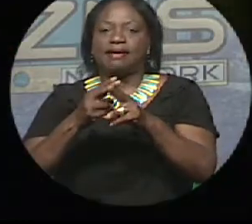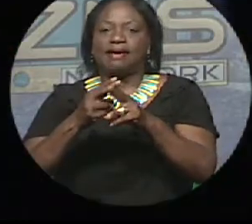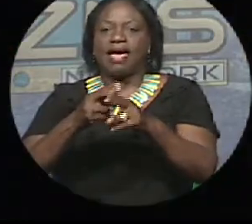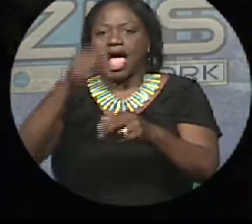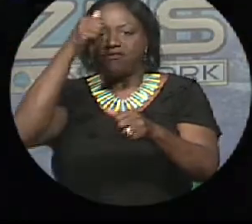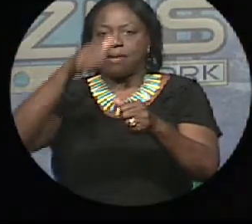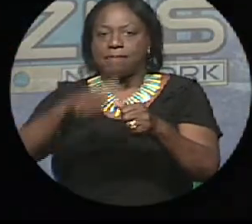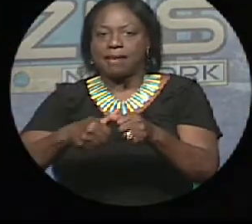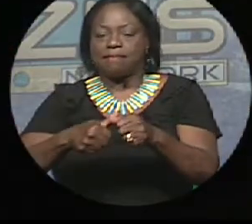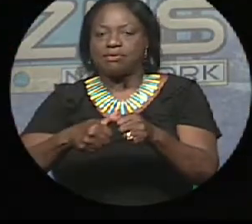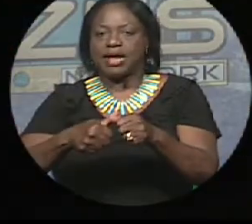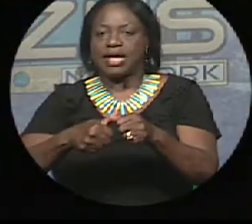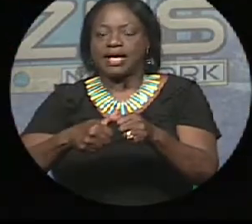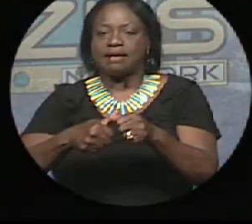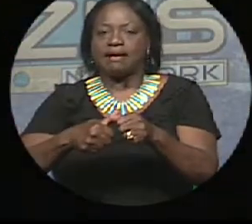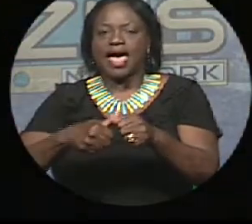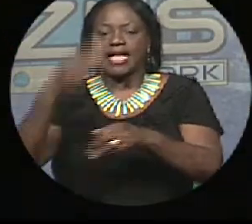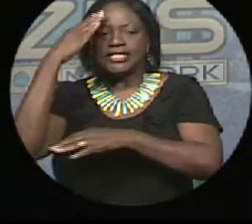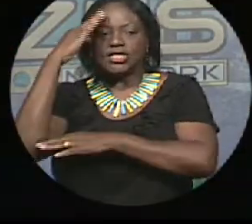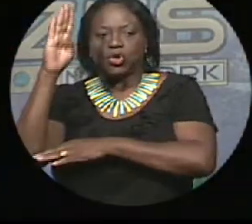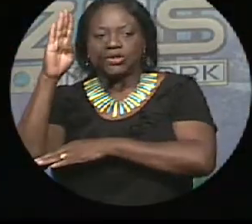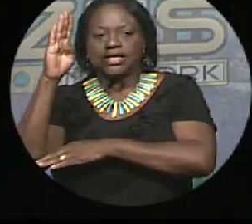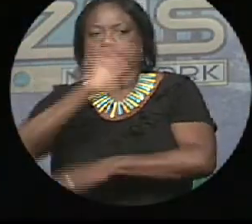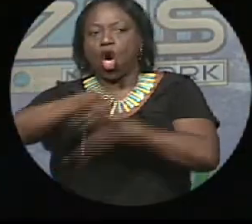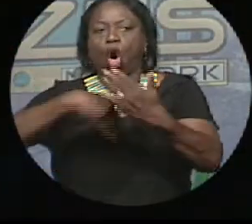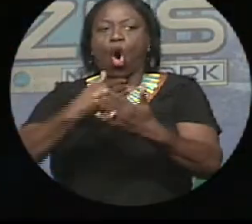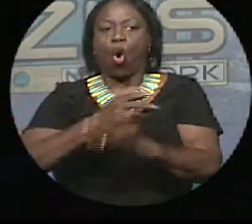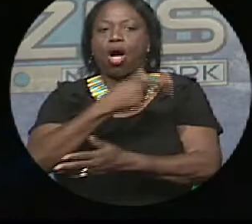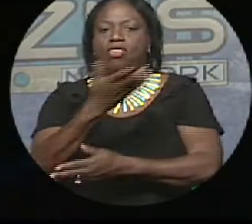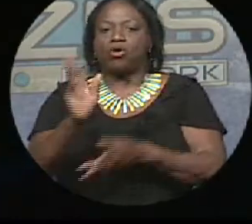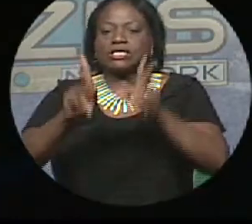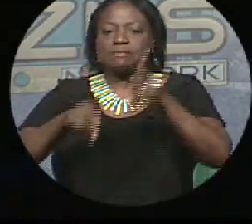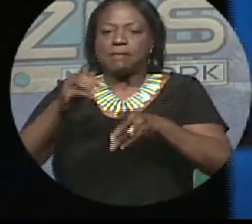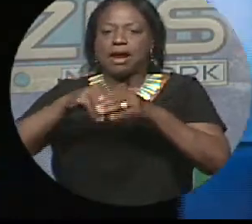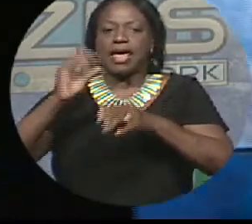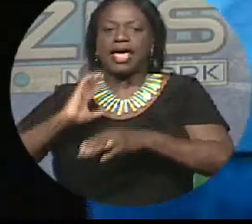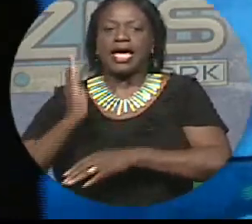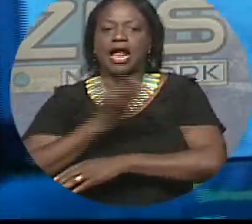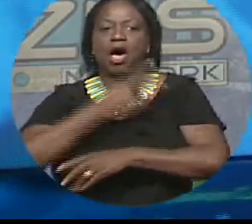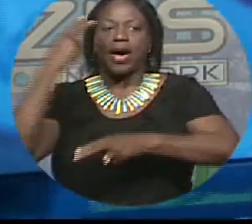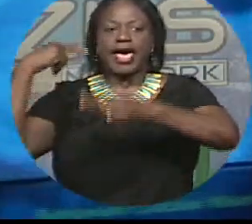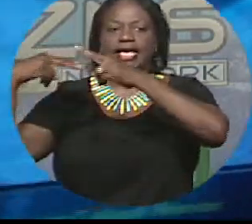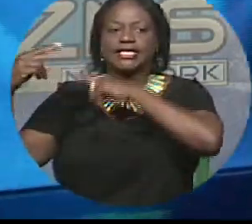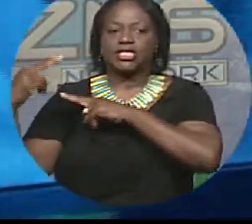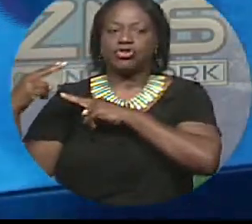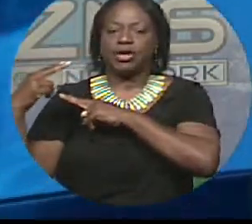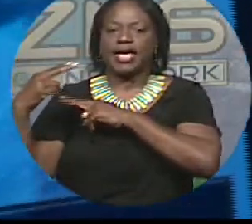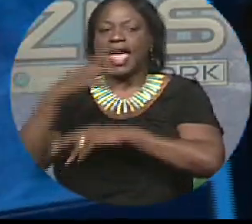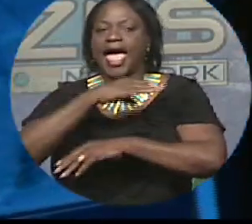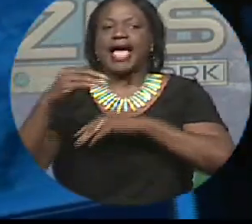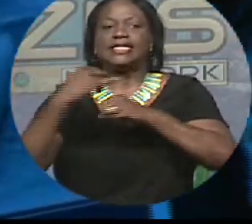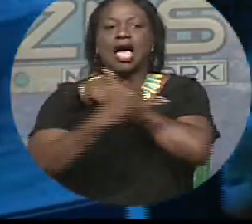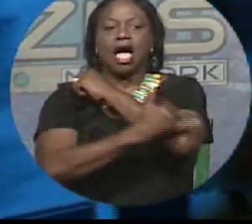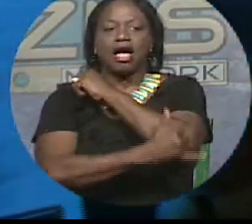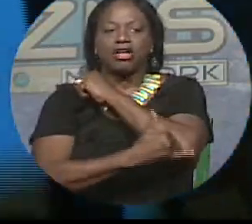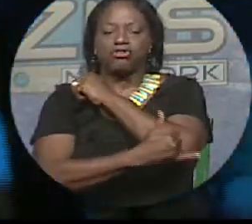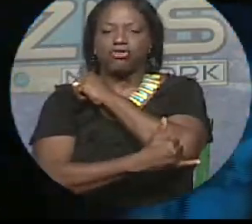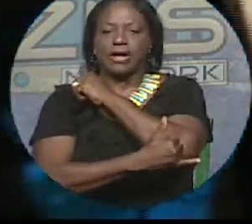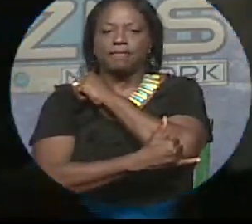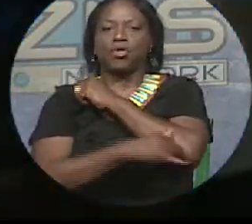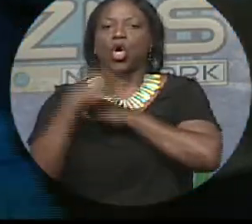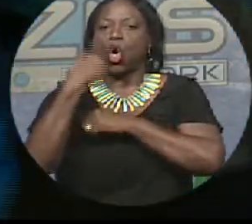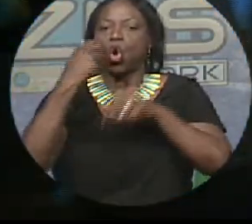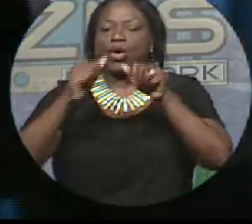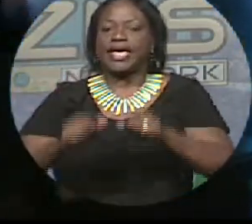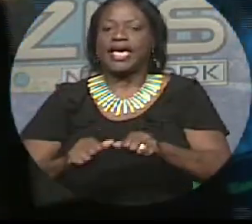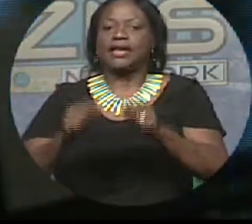commemorating and saluting all those people in our history and in our country who can